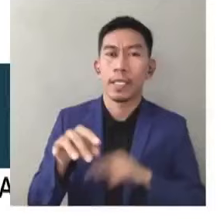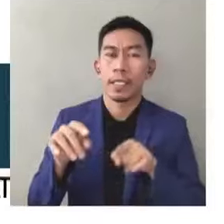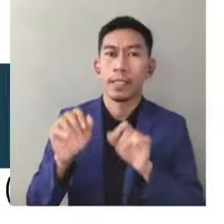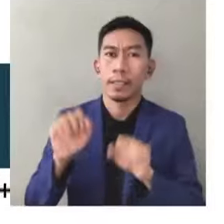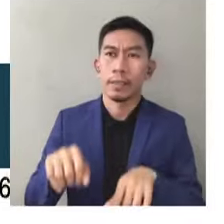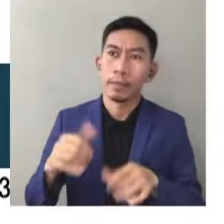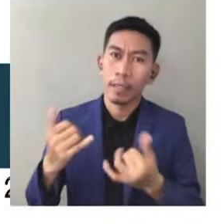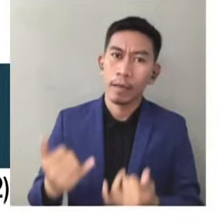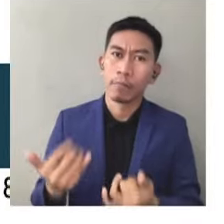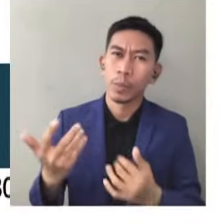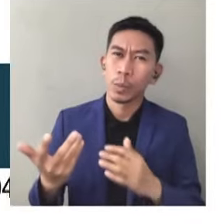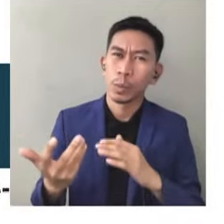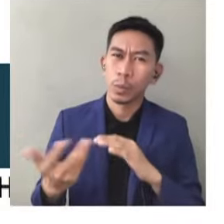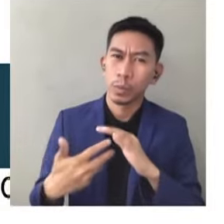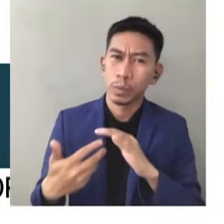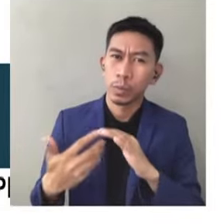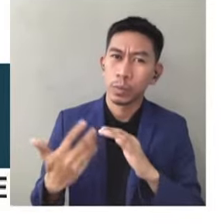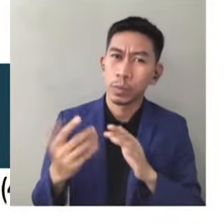natin.